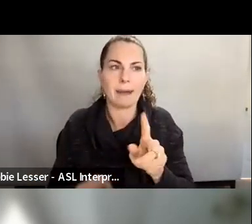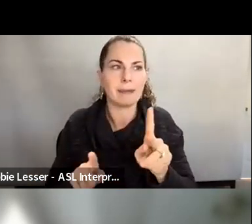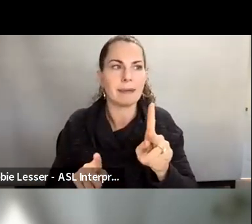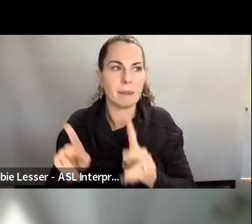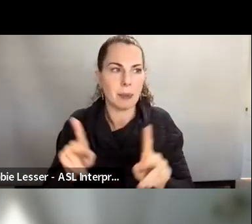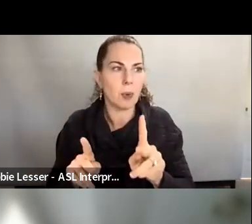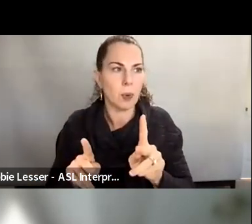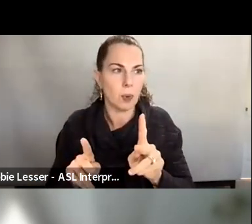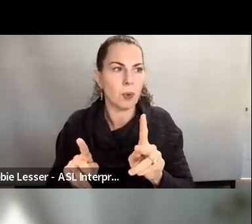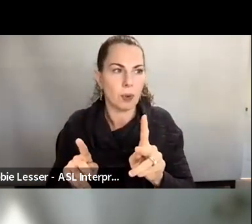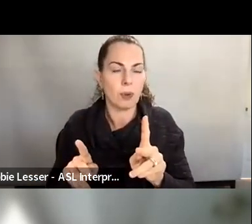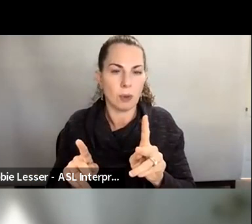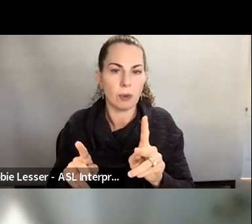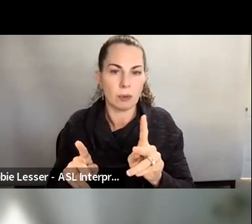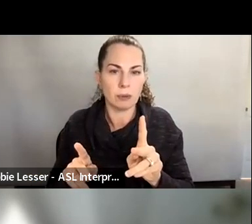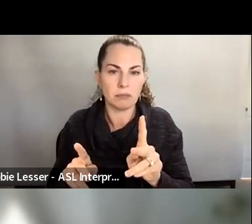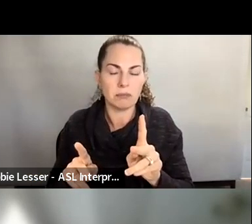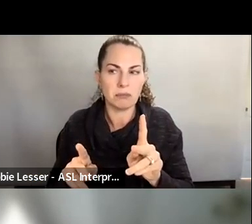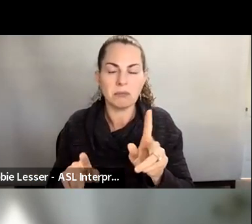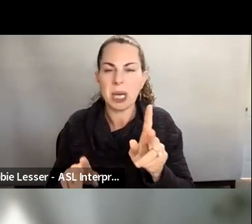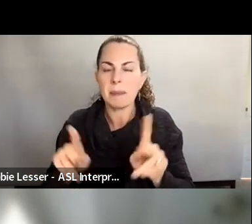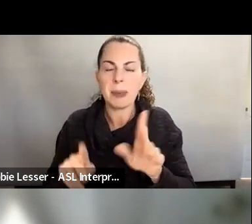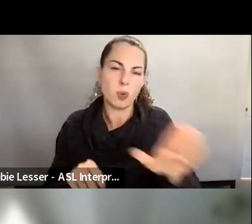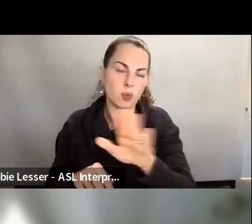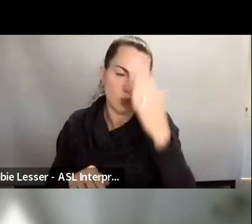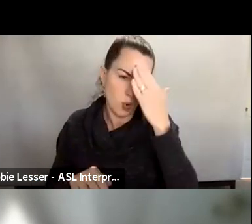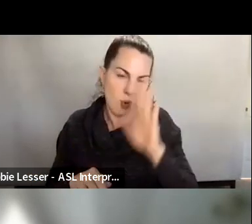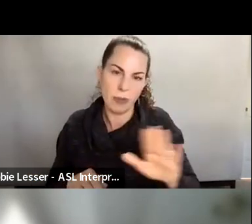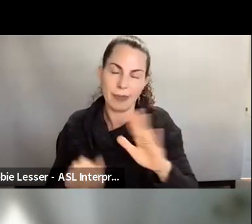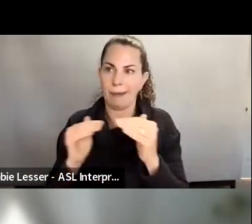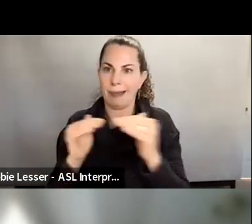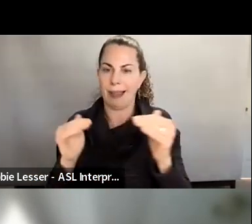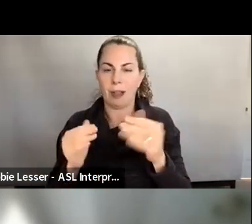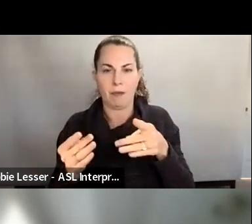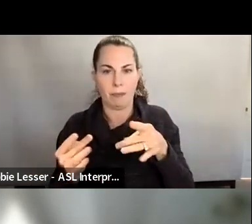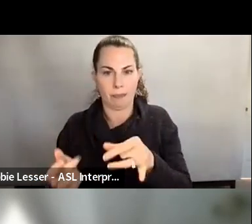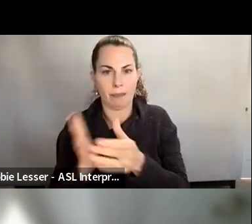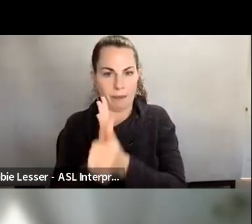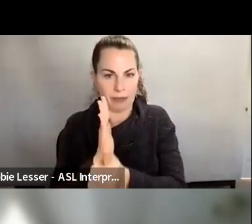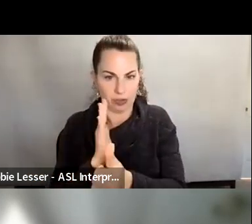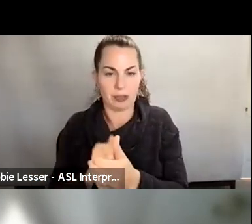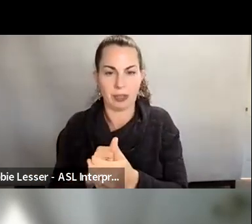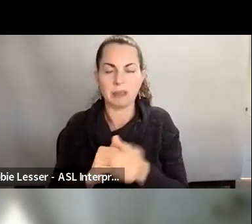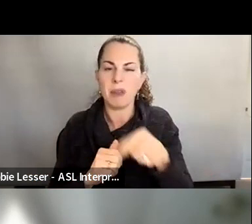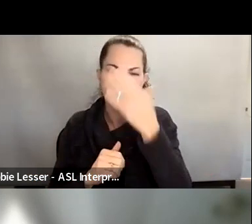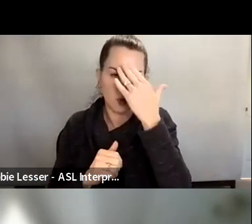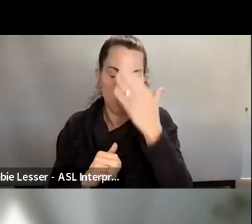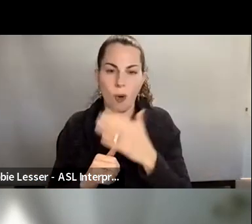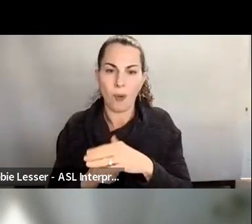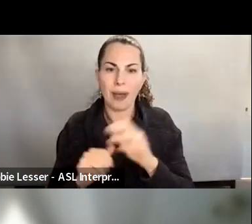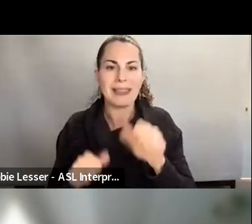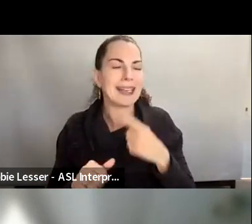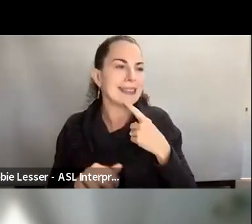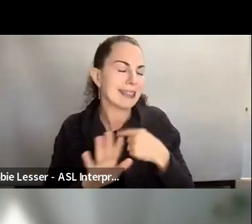people people know their level of proficiency. They really do. They know that they can say to their sister, pass the chicken